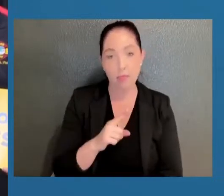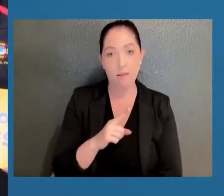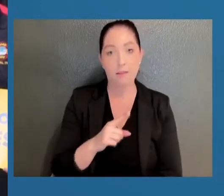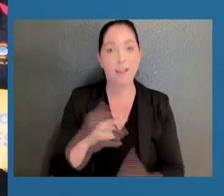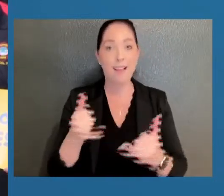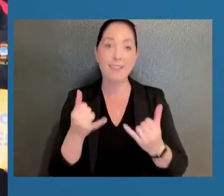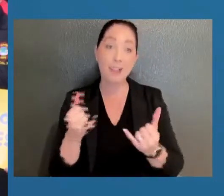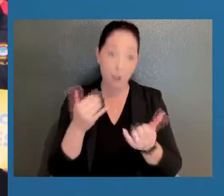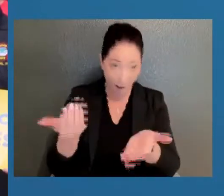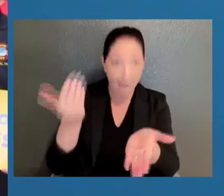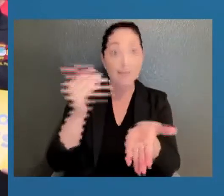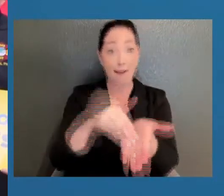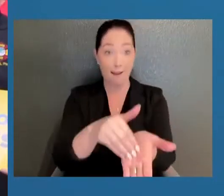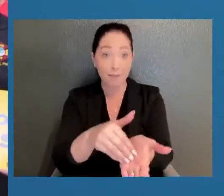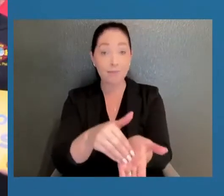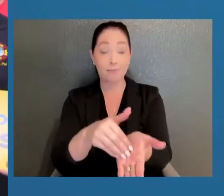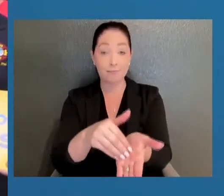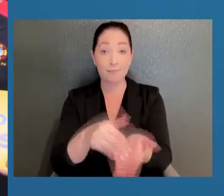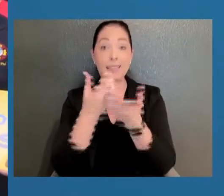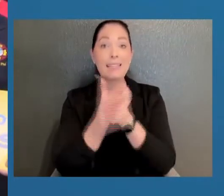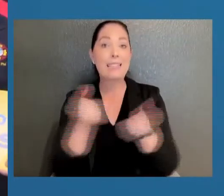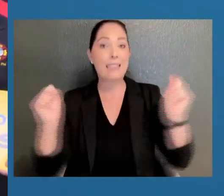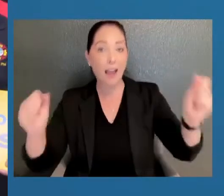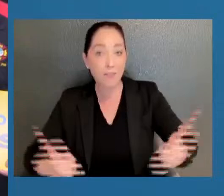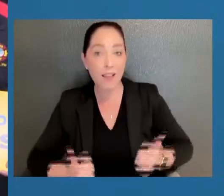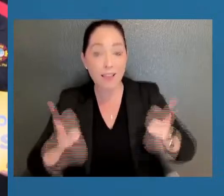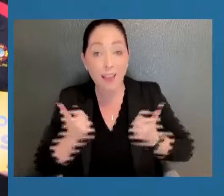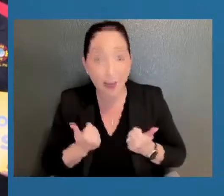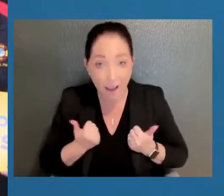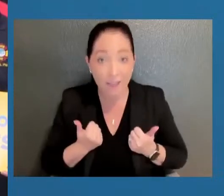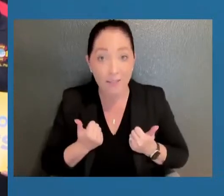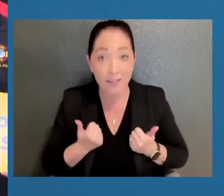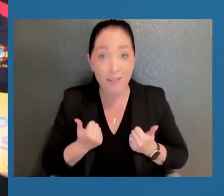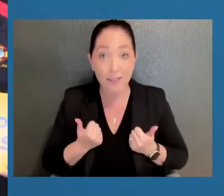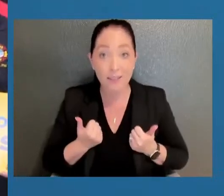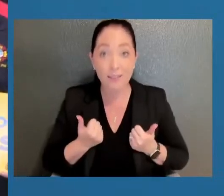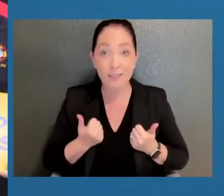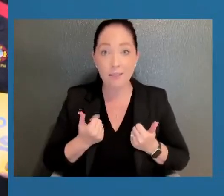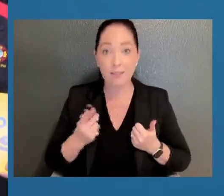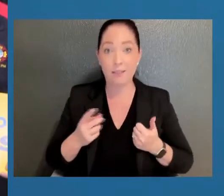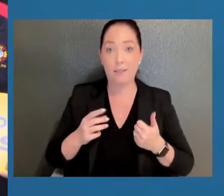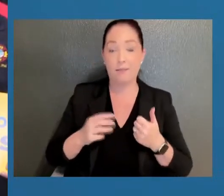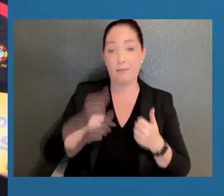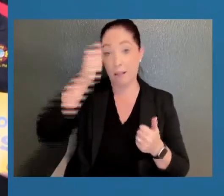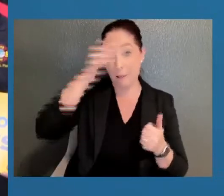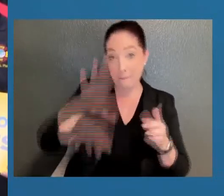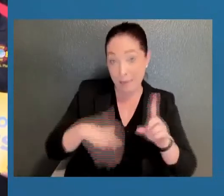again, saving lives, which is man-made.